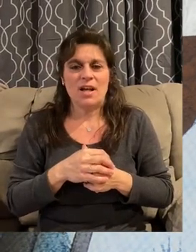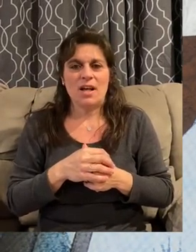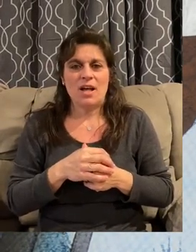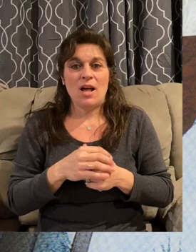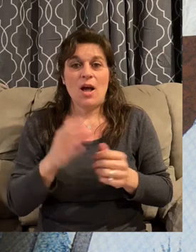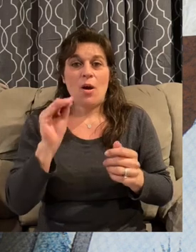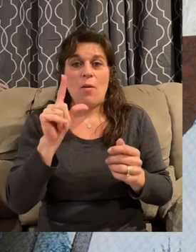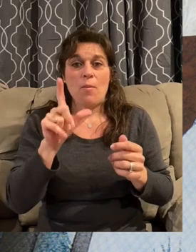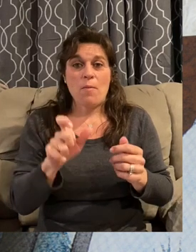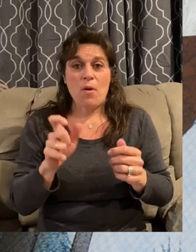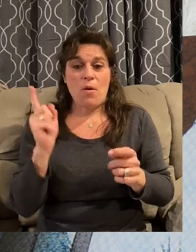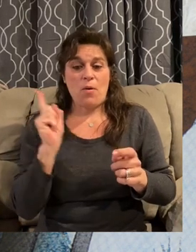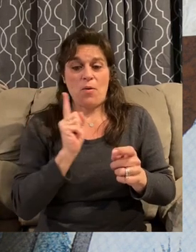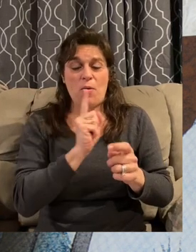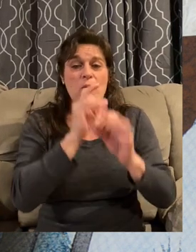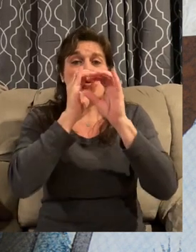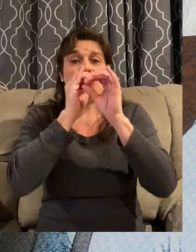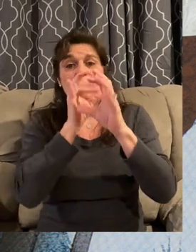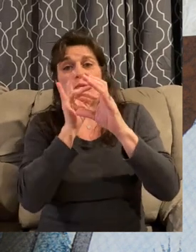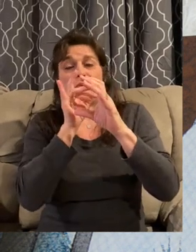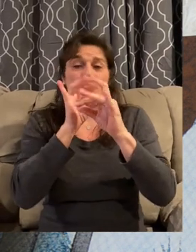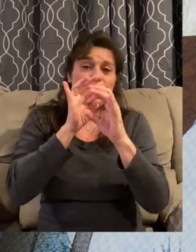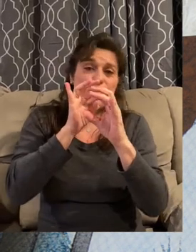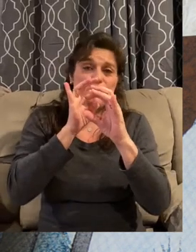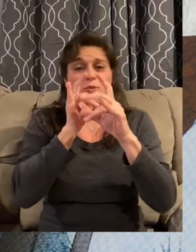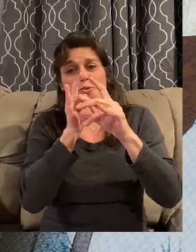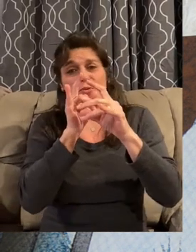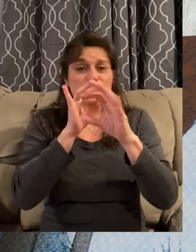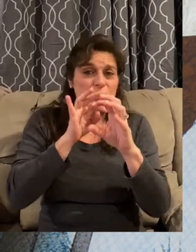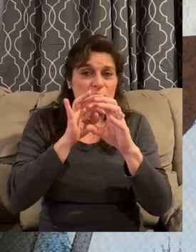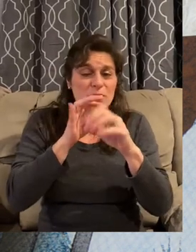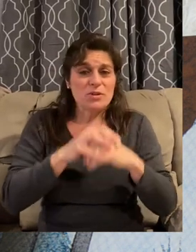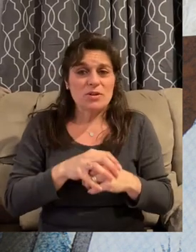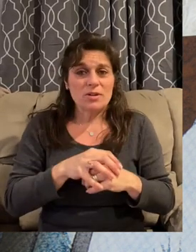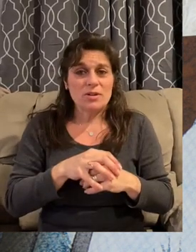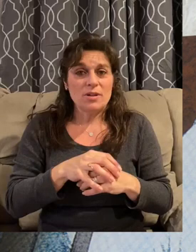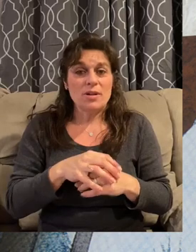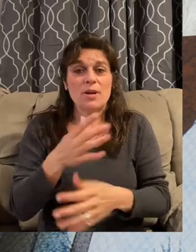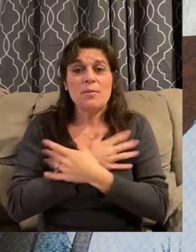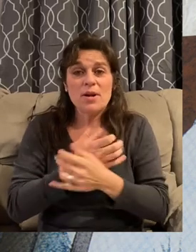Mole played his horn for Bear. Toot, toot, toot.